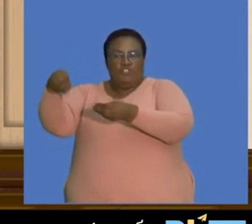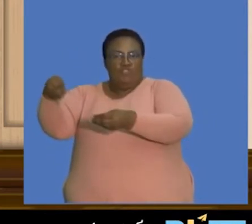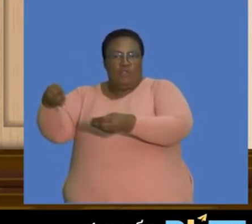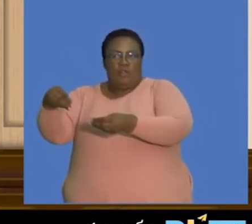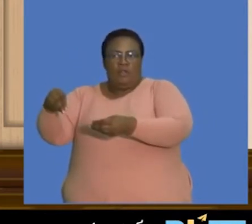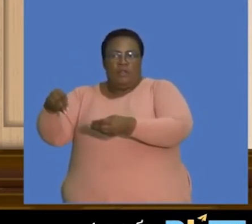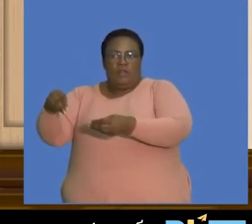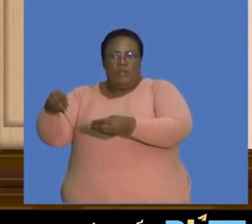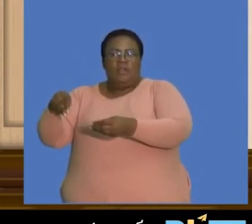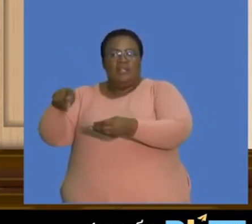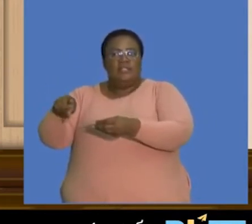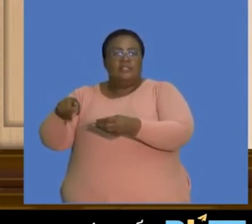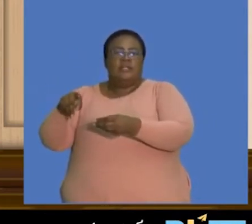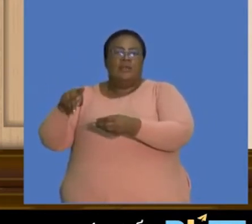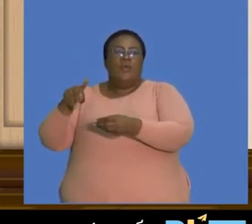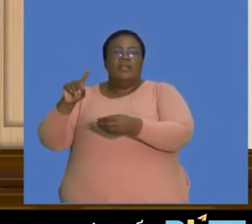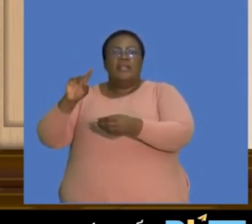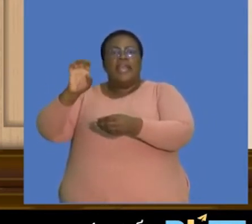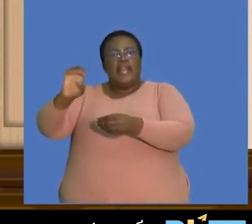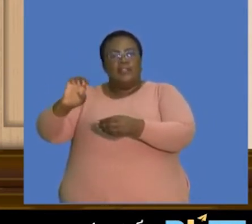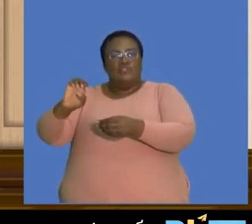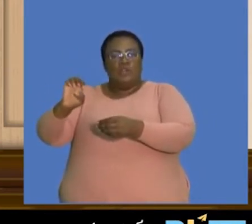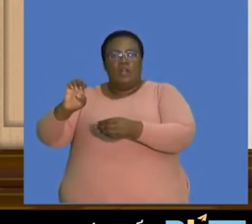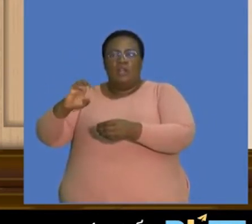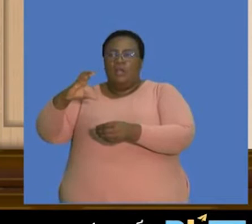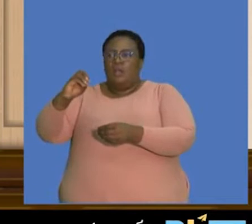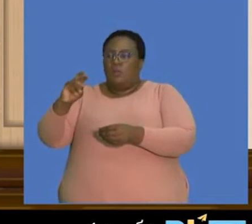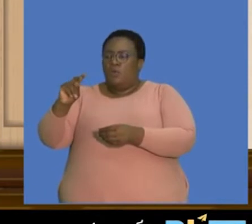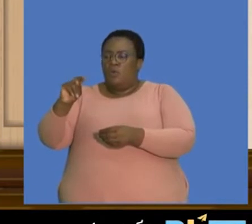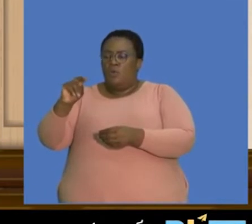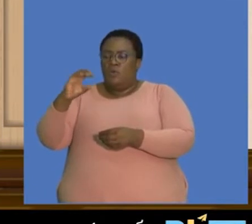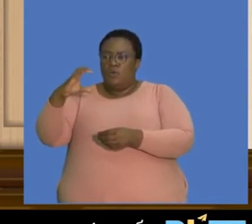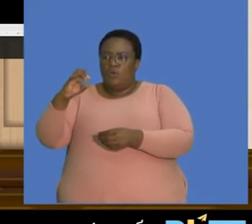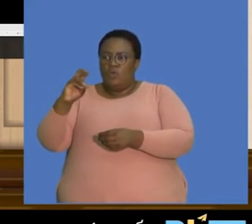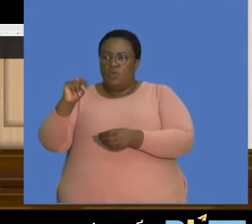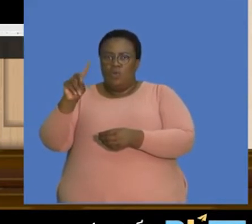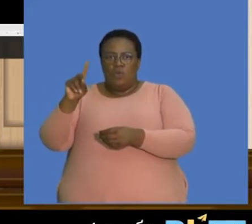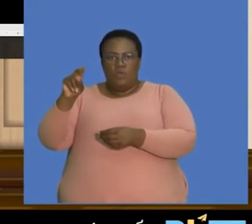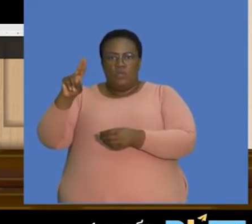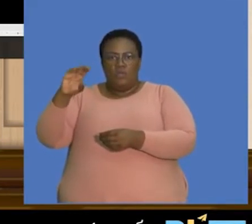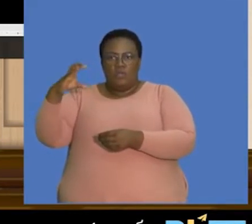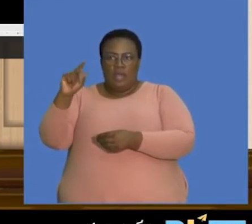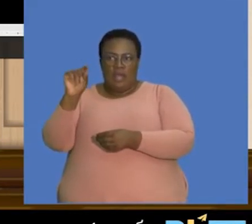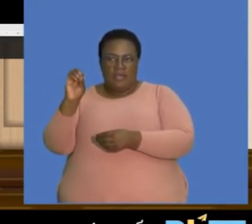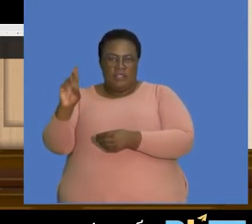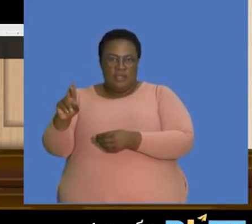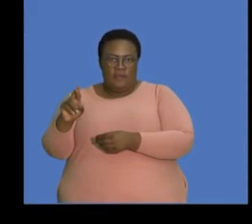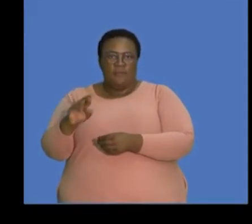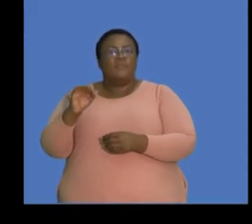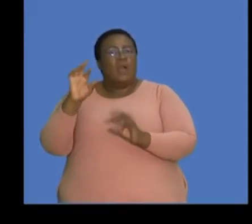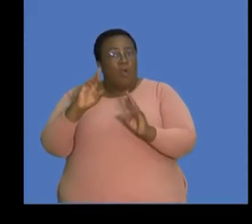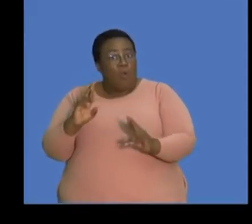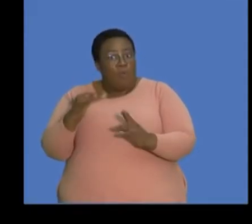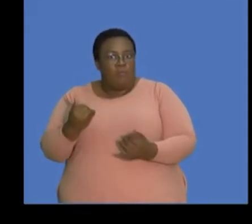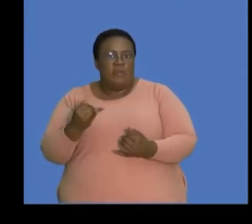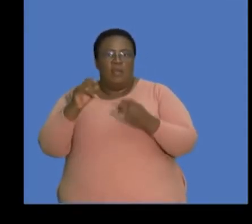a material that is an electrical conductor, right? So hopefully that makes some bit of sense in